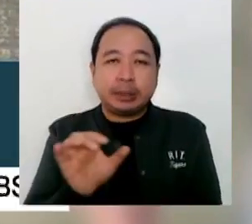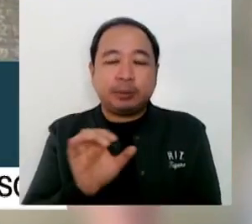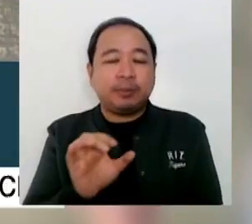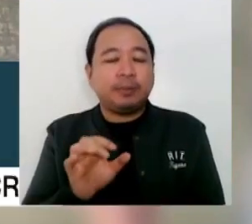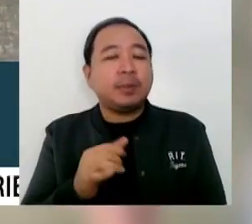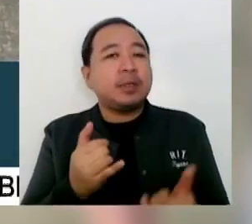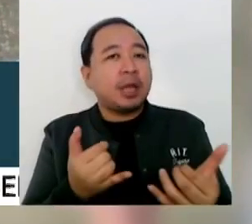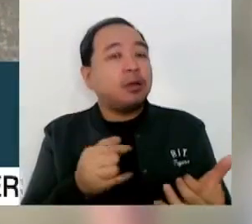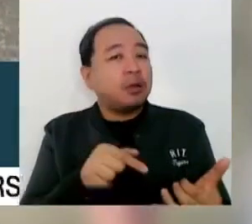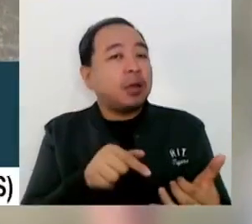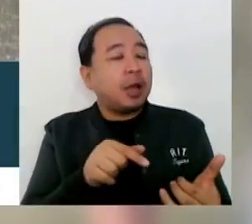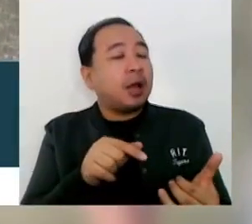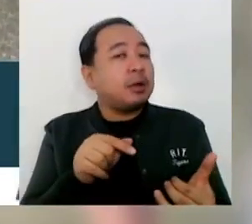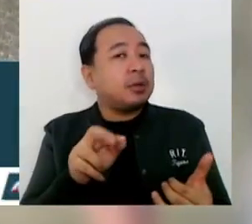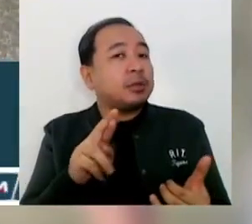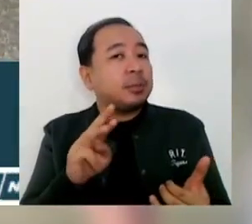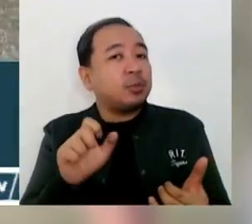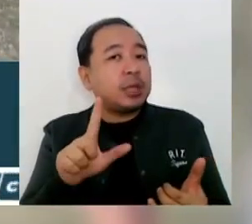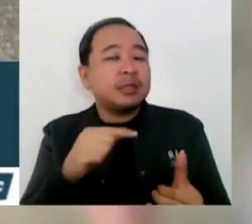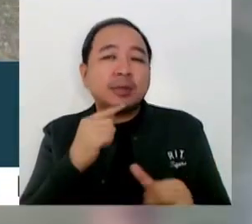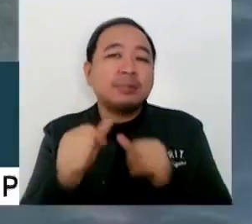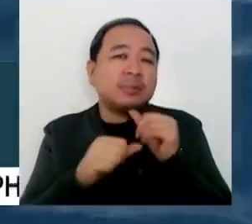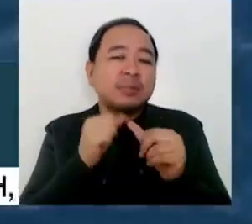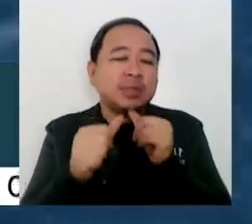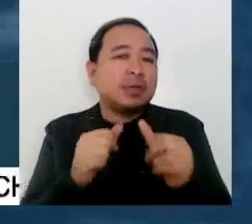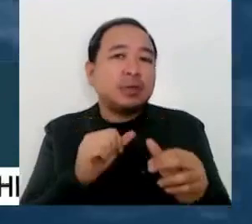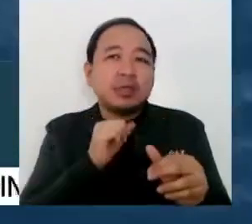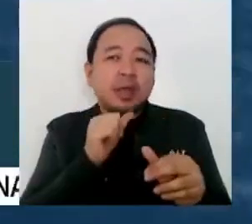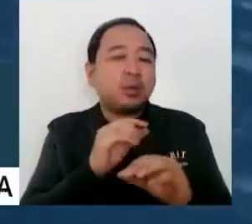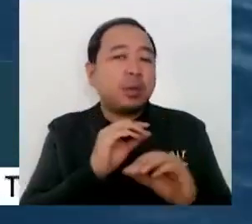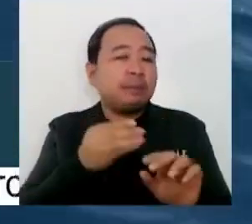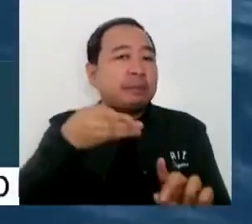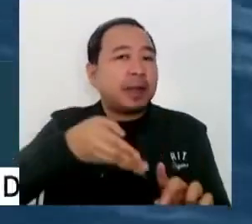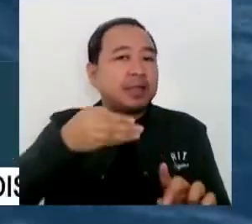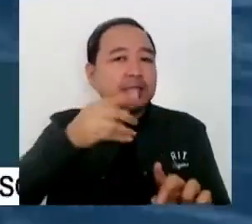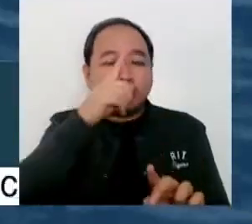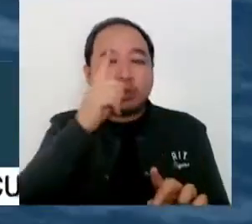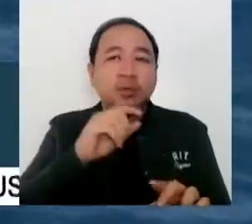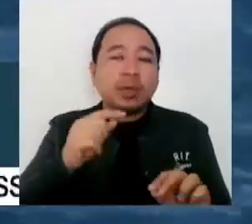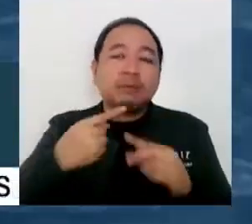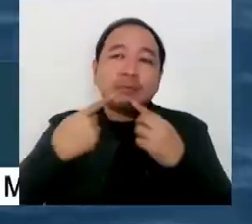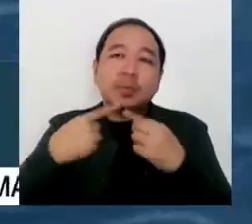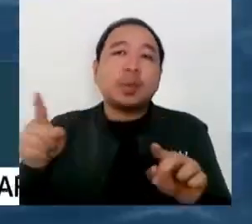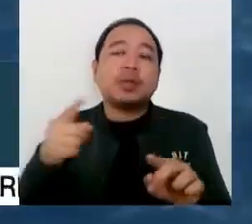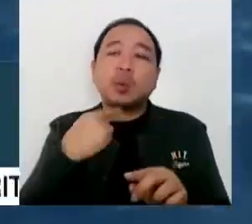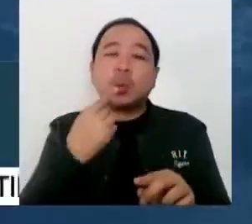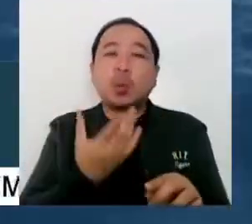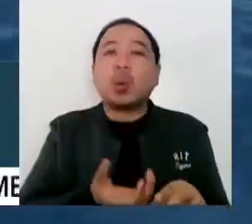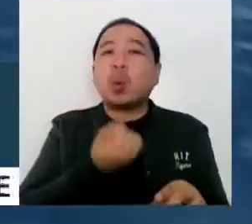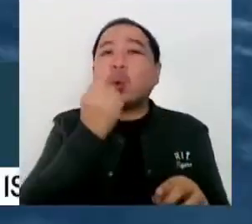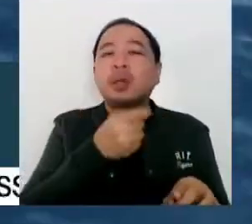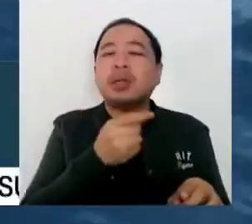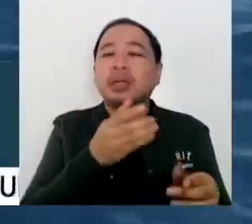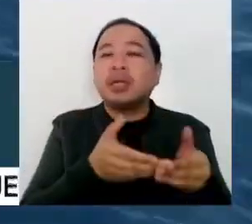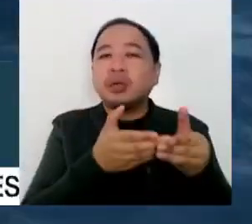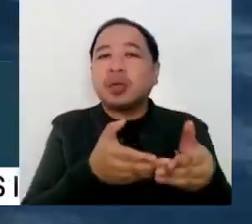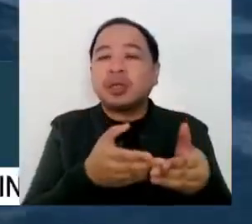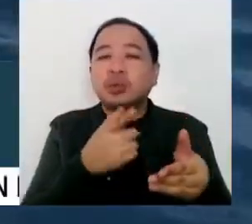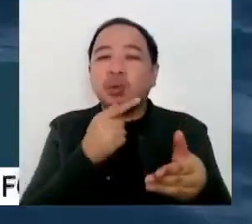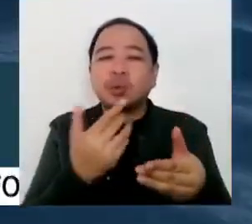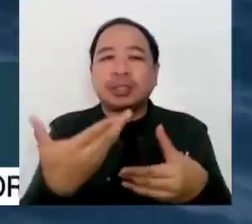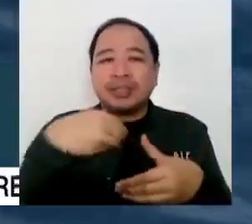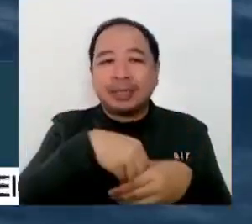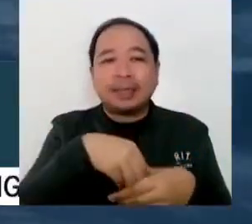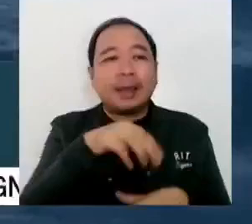that there was a cover-up because they have not released the name of the owner of the industrial fuel that was carried by the MT Princess